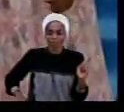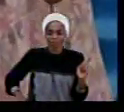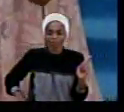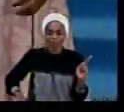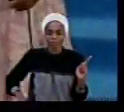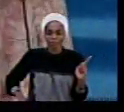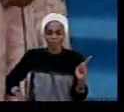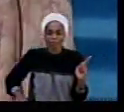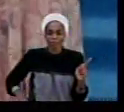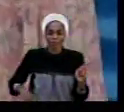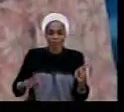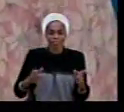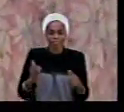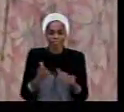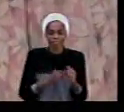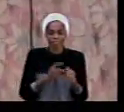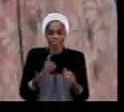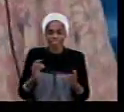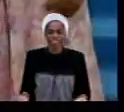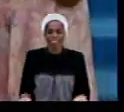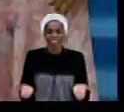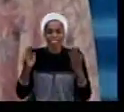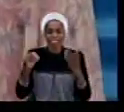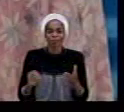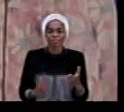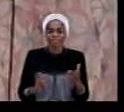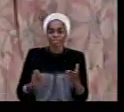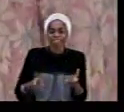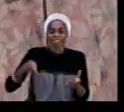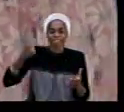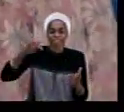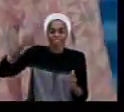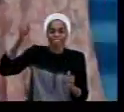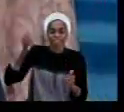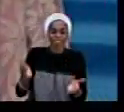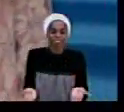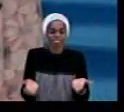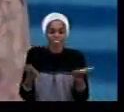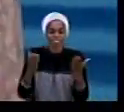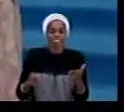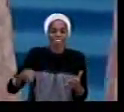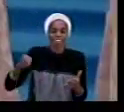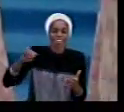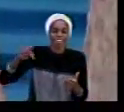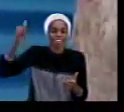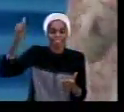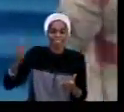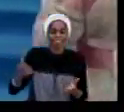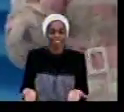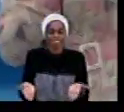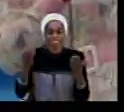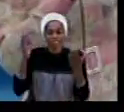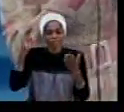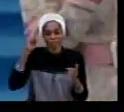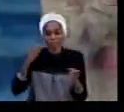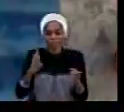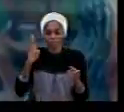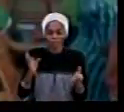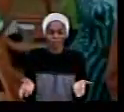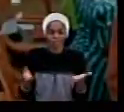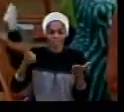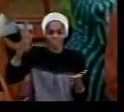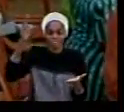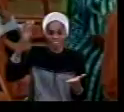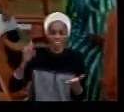Everybody lift him up. Higher. Higher to the heaven. Higher. Higher to the Lord. Higher. Lift him up. Higher.